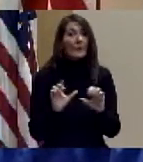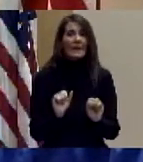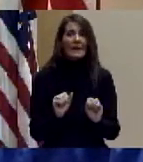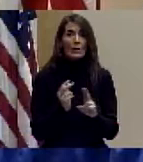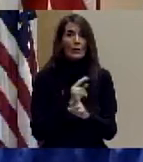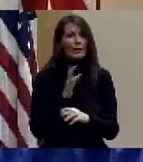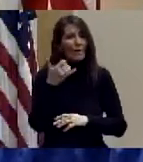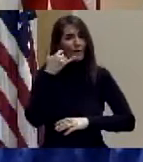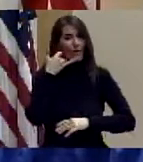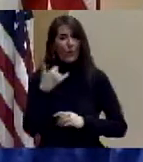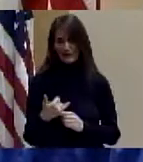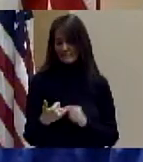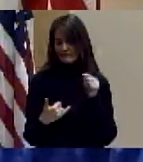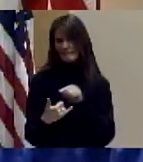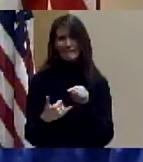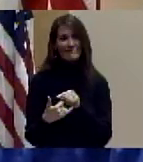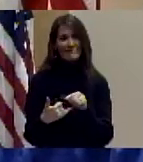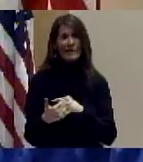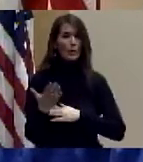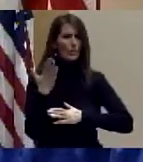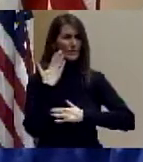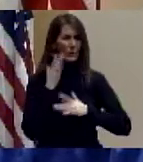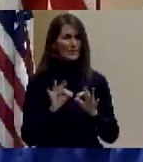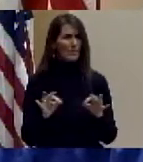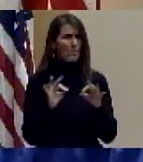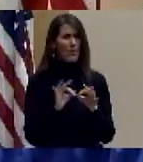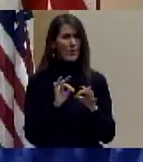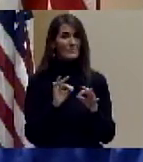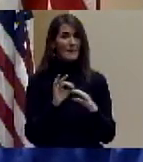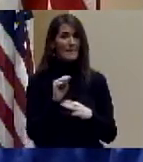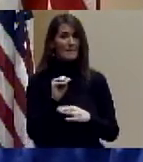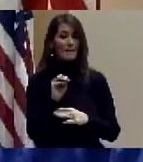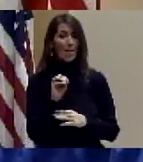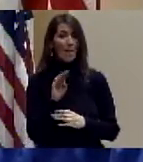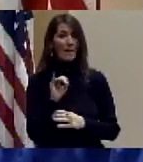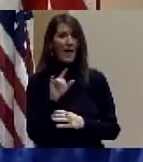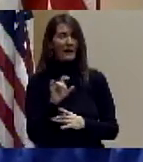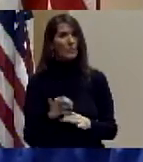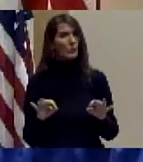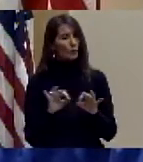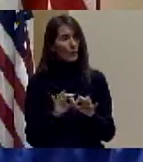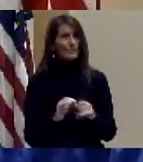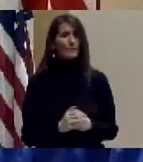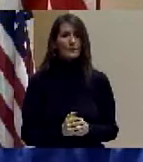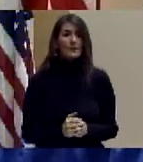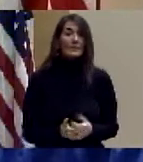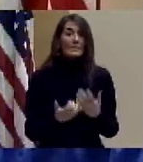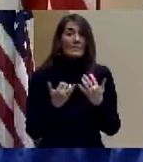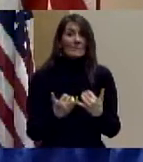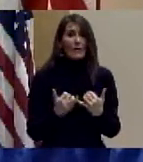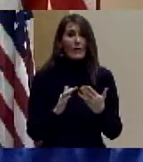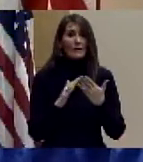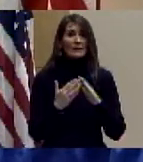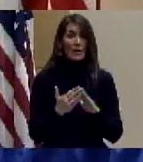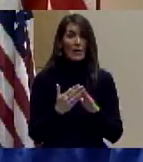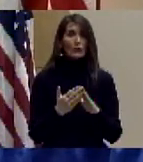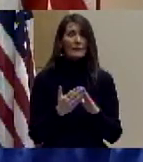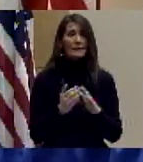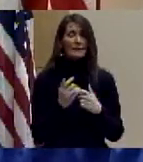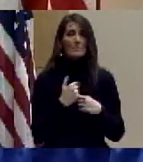We all know how important mobile has become. And the town is currently in the process of developing a mobile